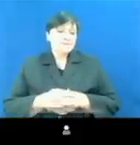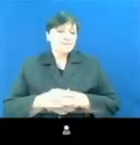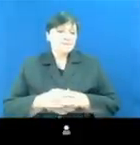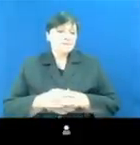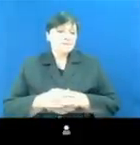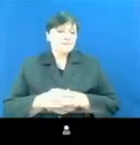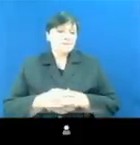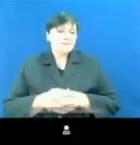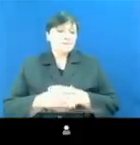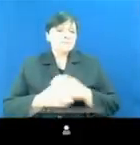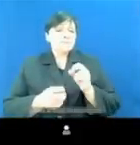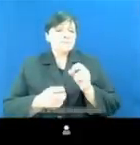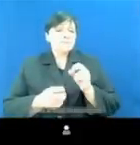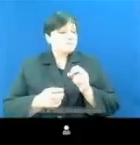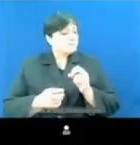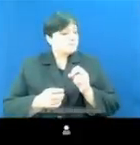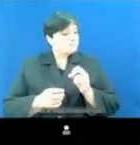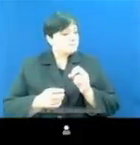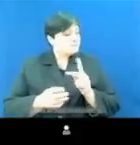Okay.